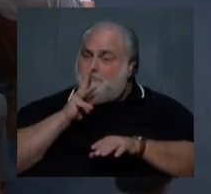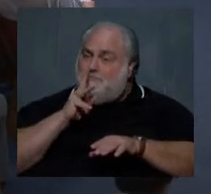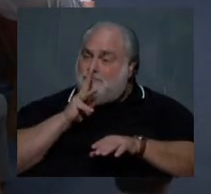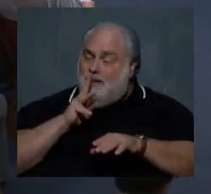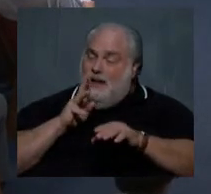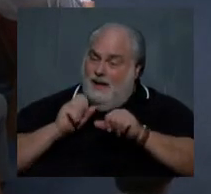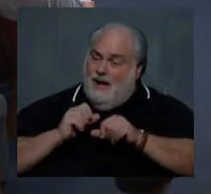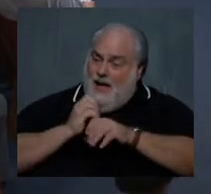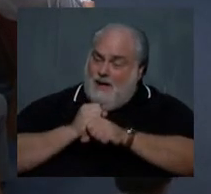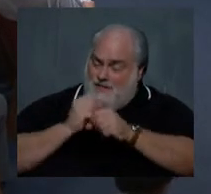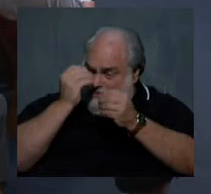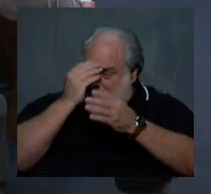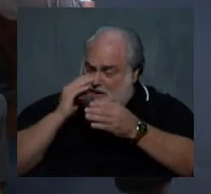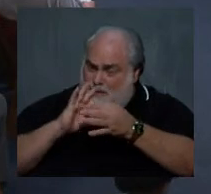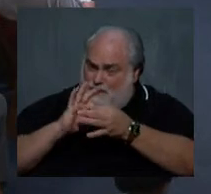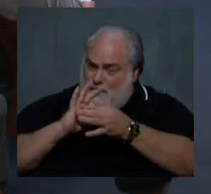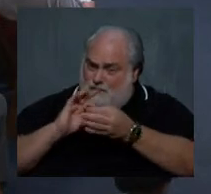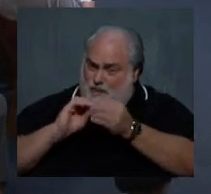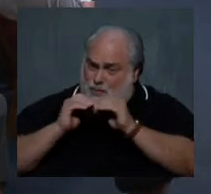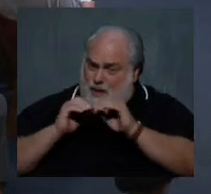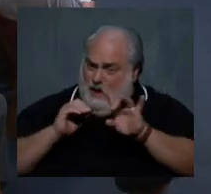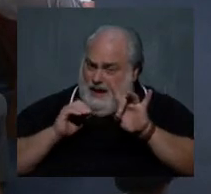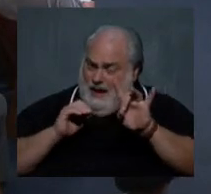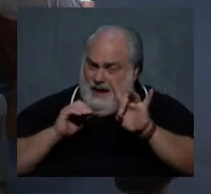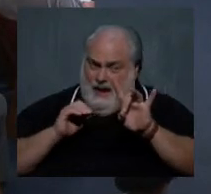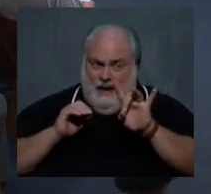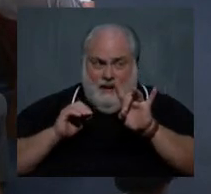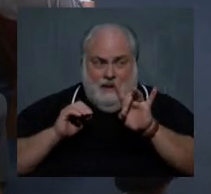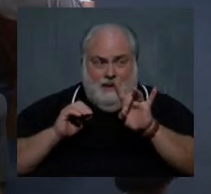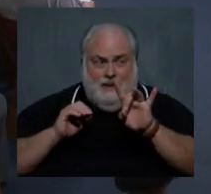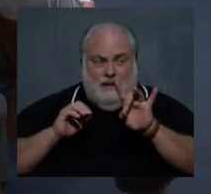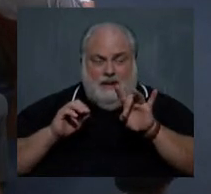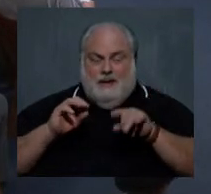on item 8, please, of the mayor, whichever one?